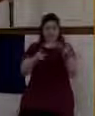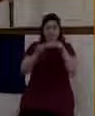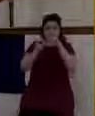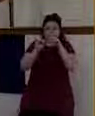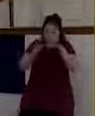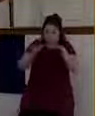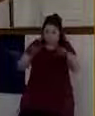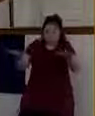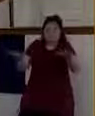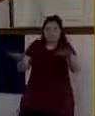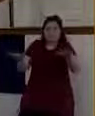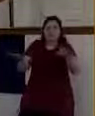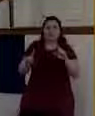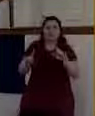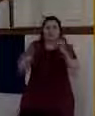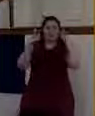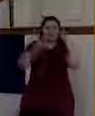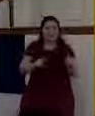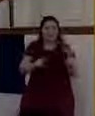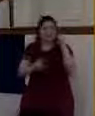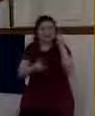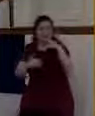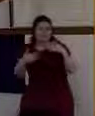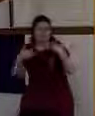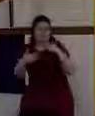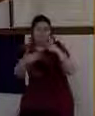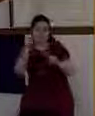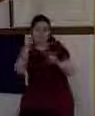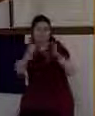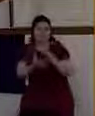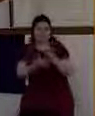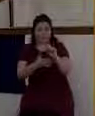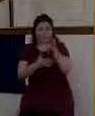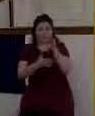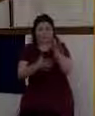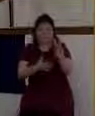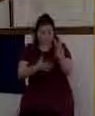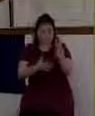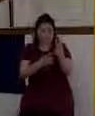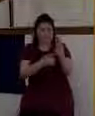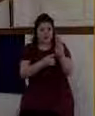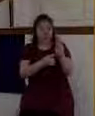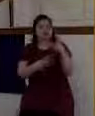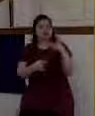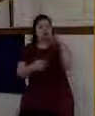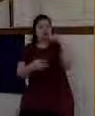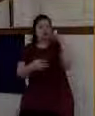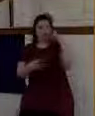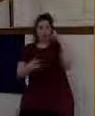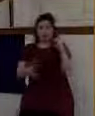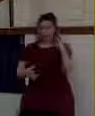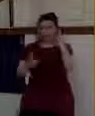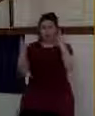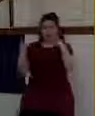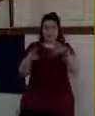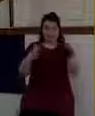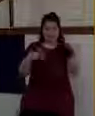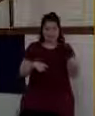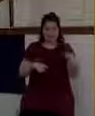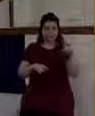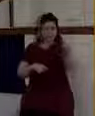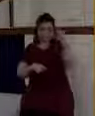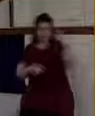he goes to see him, and look in verse number 26, and when the prophet that brought him back from the way heard thereof, he said, "It is the man